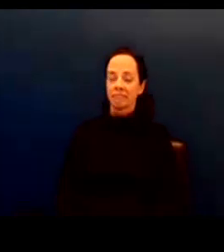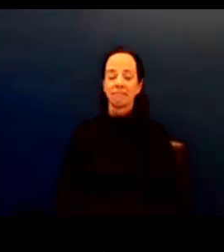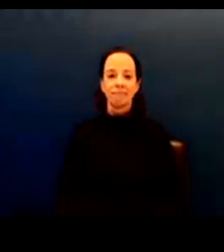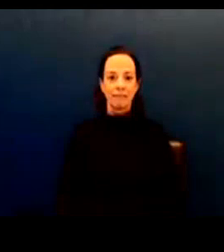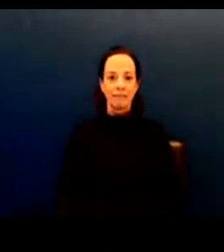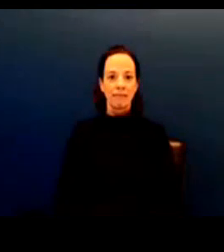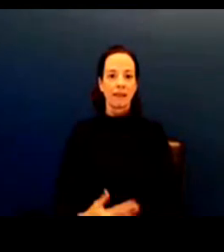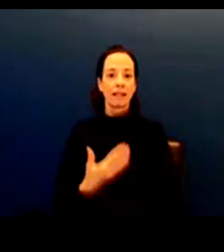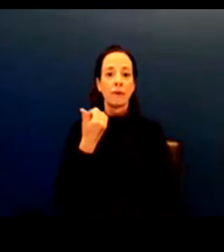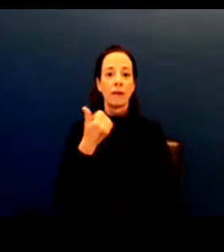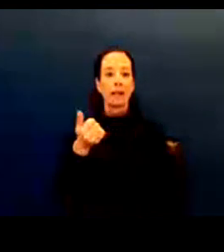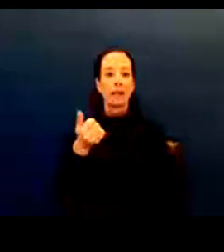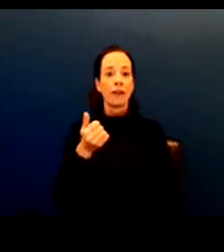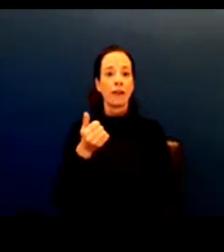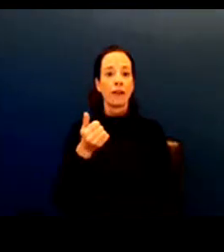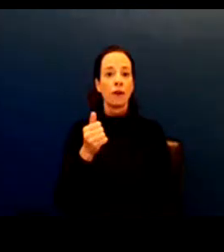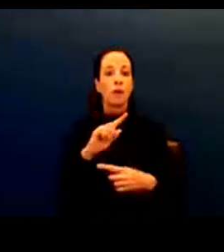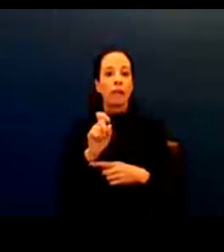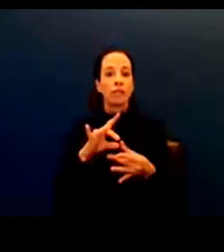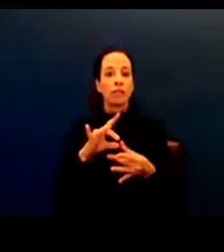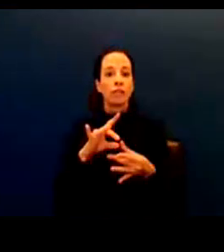or comments? I see Vice Chair Falcon.